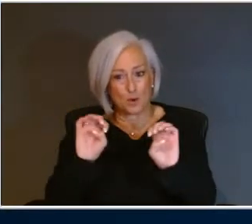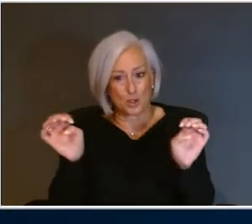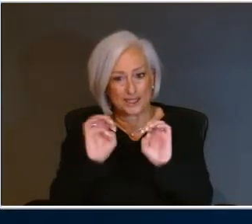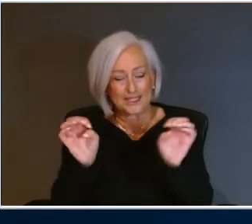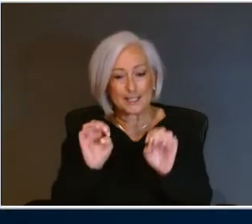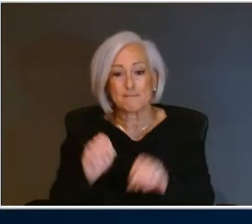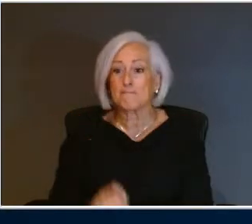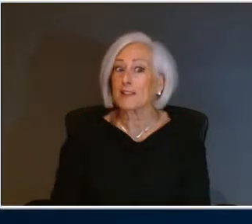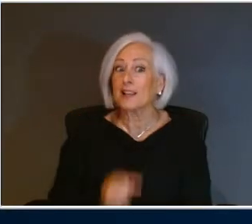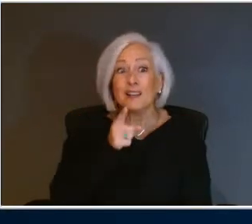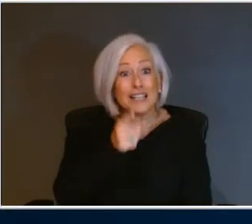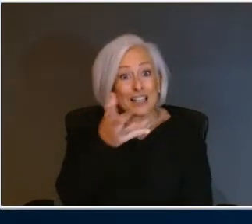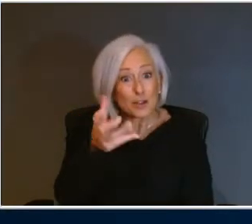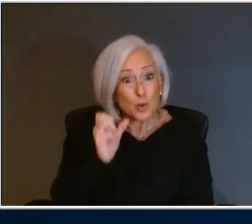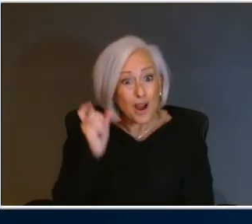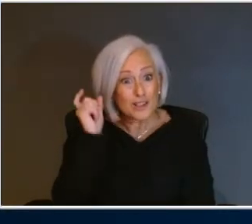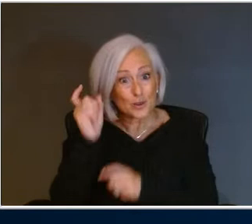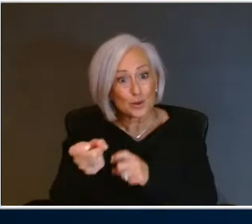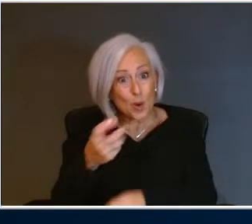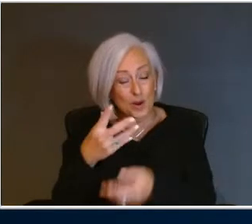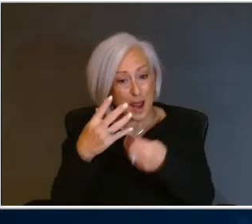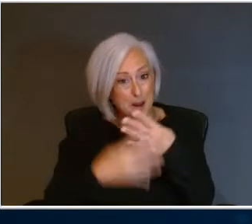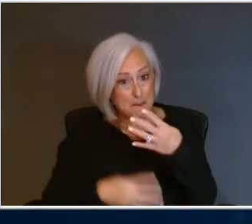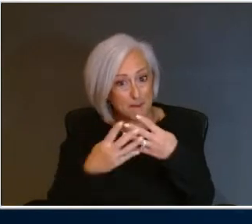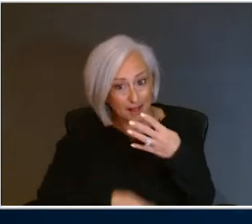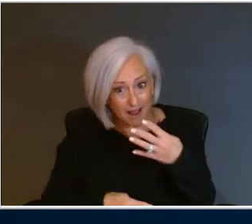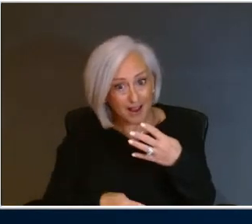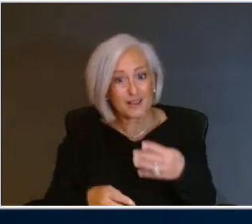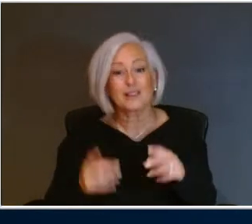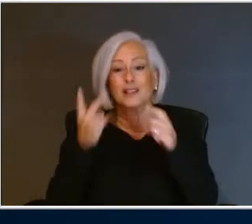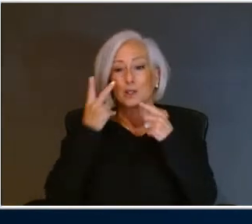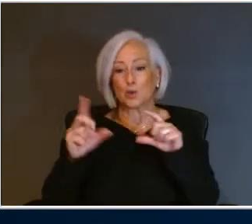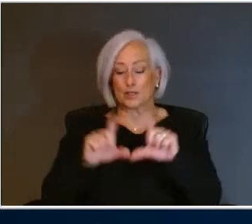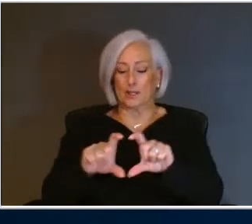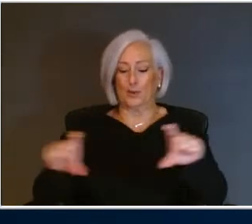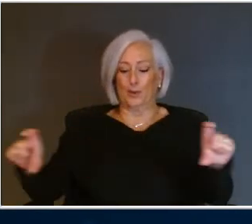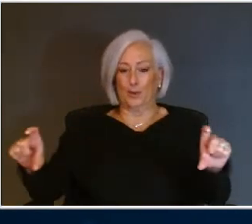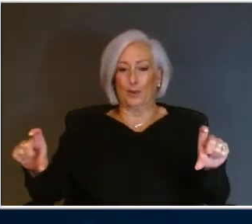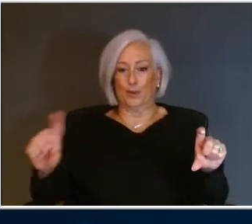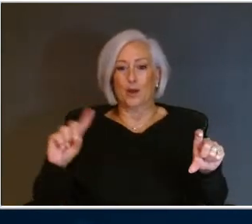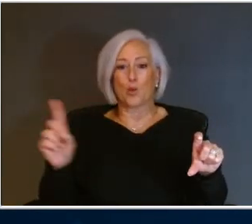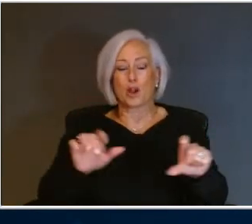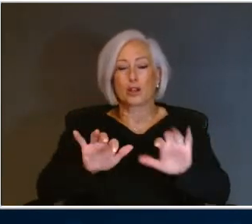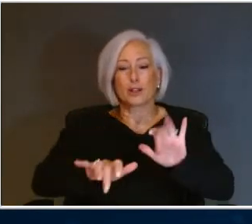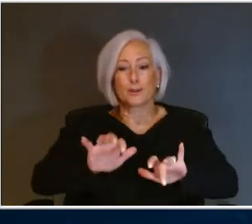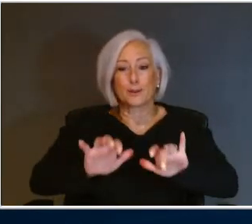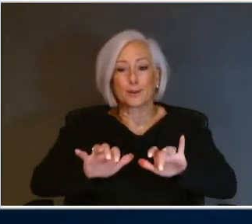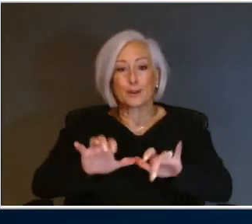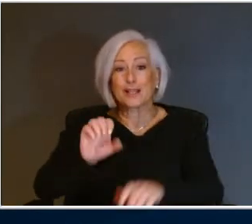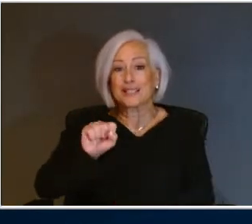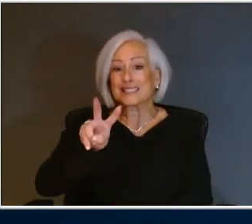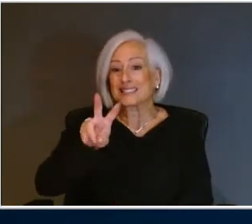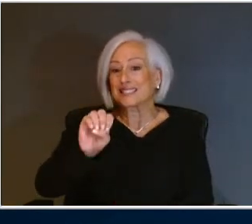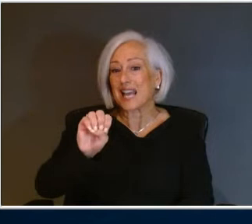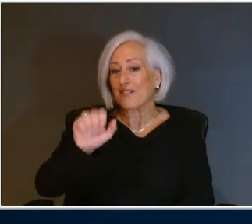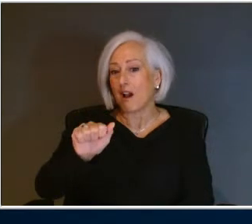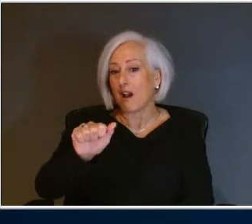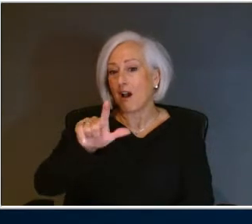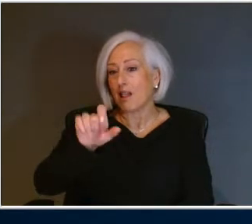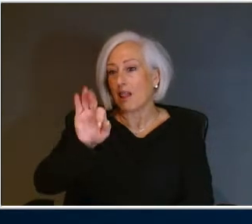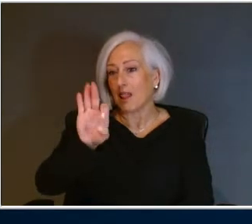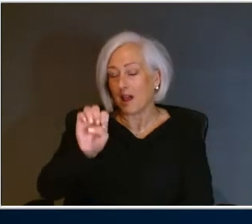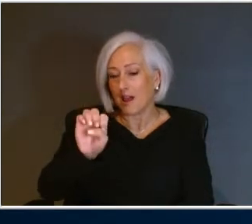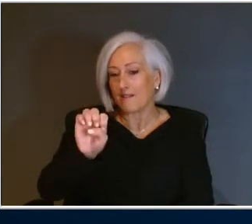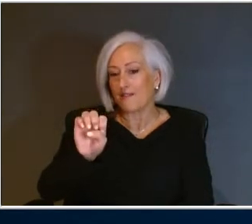want to donate, we're going to put the phone number and the website on your screen right now where that you can go to schedule an appointment. Just visit